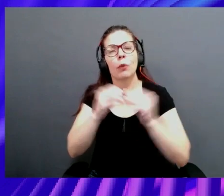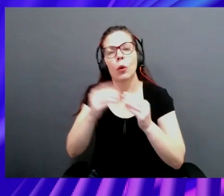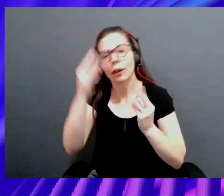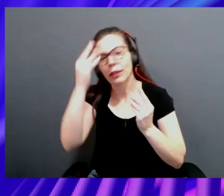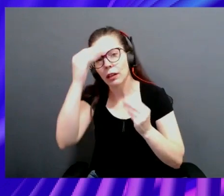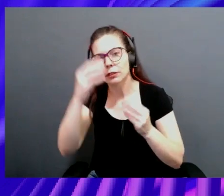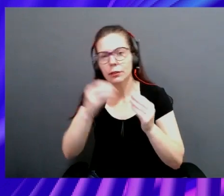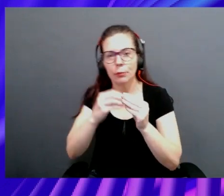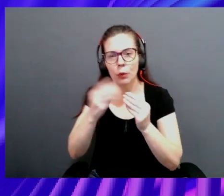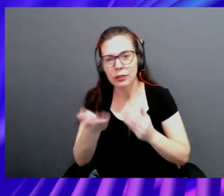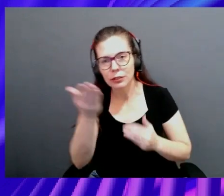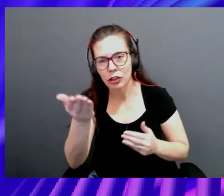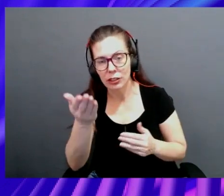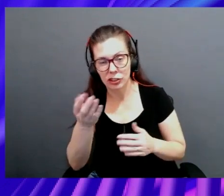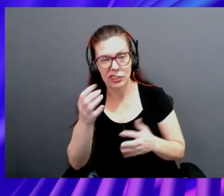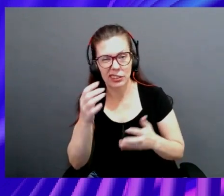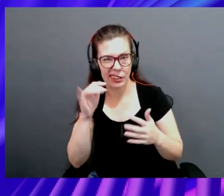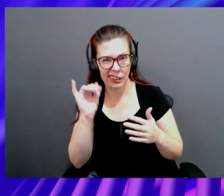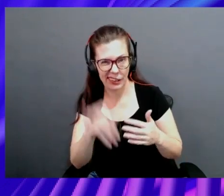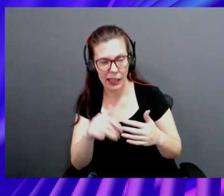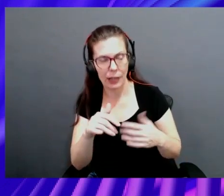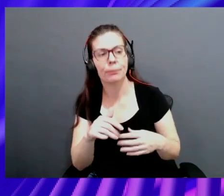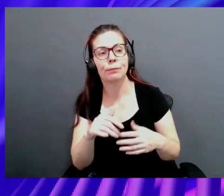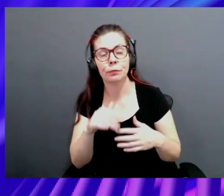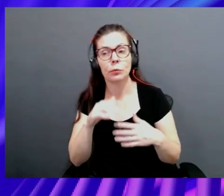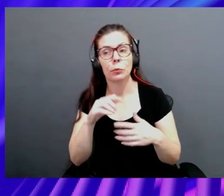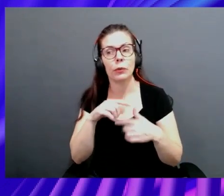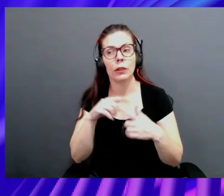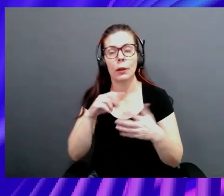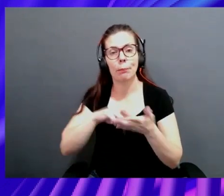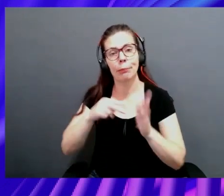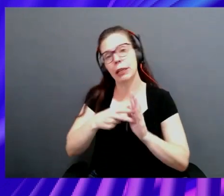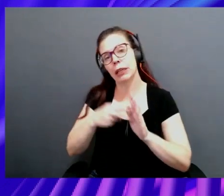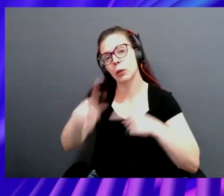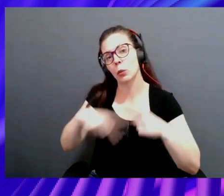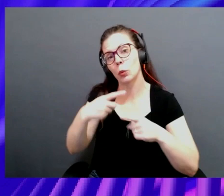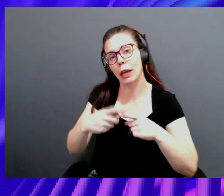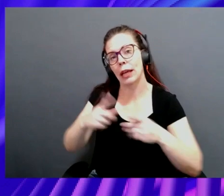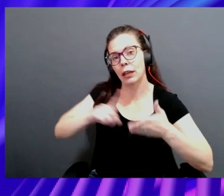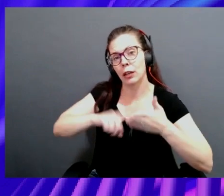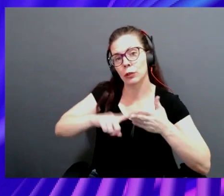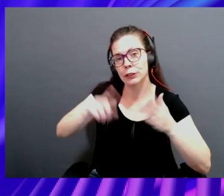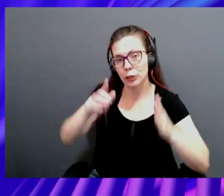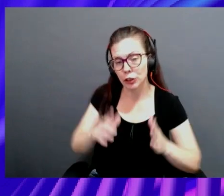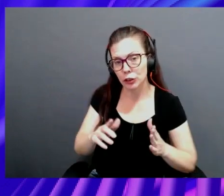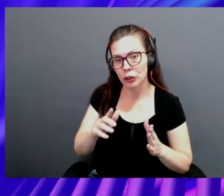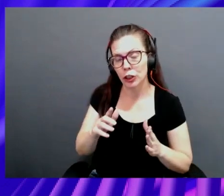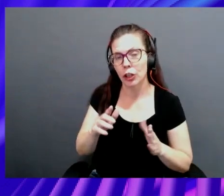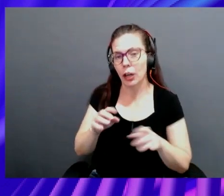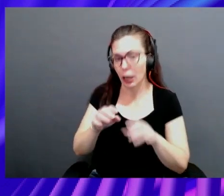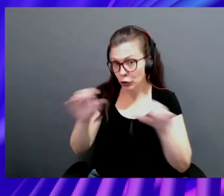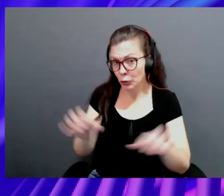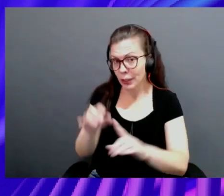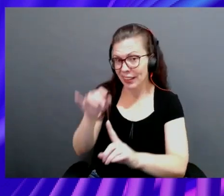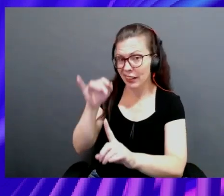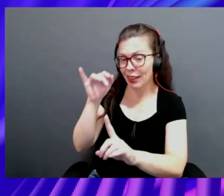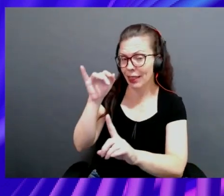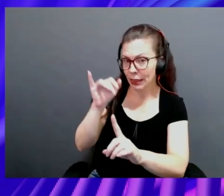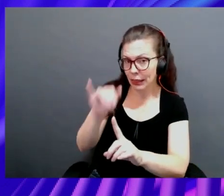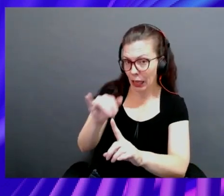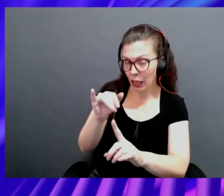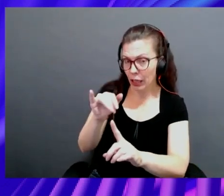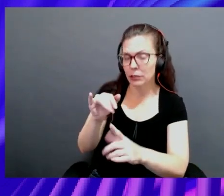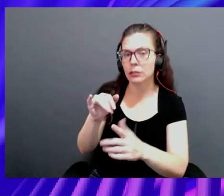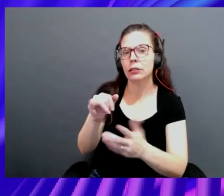you. So when those researchers are doing that and they're getting to